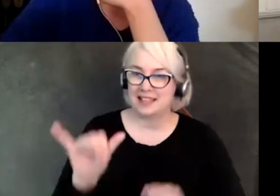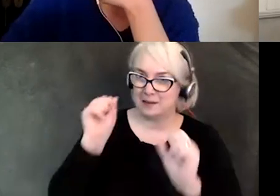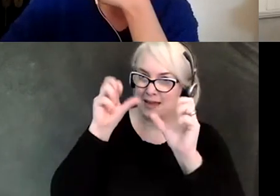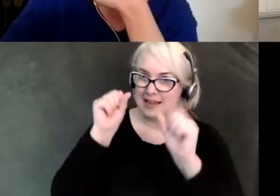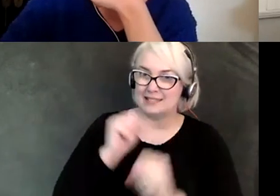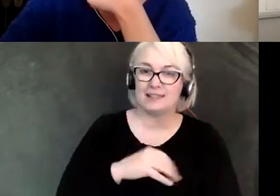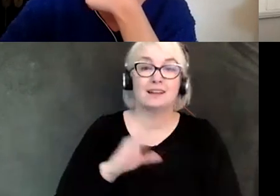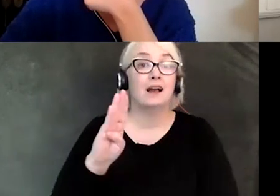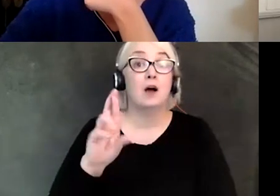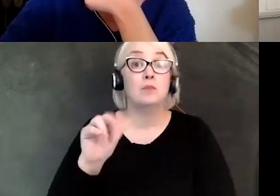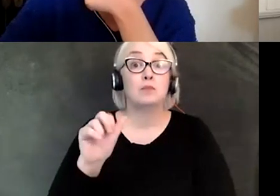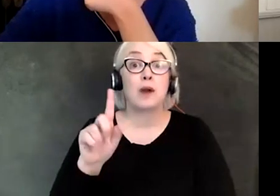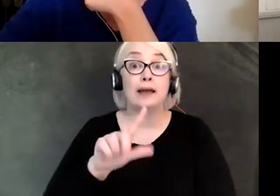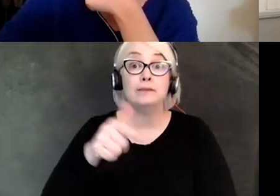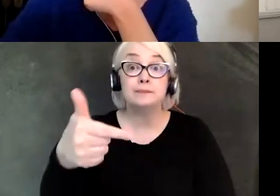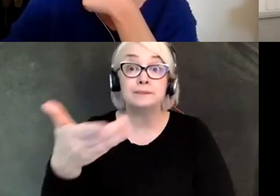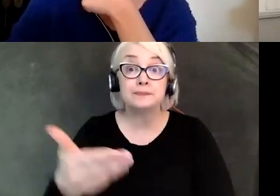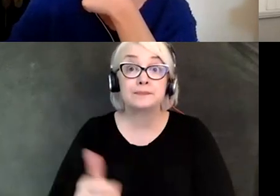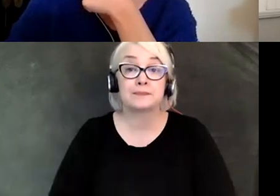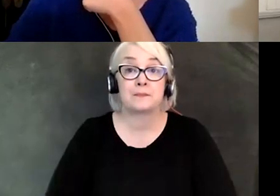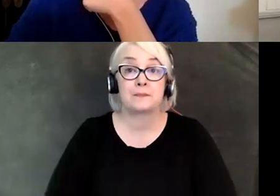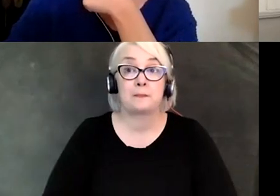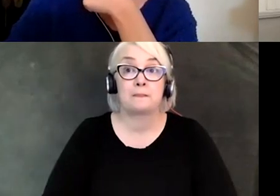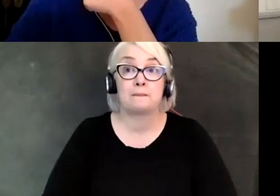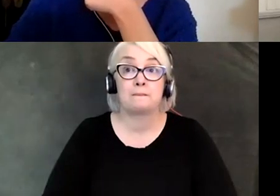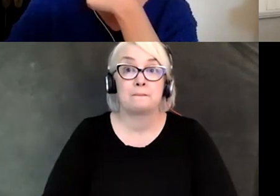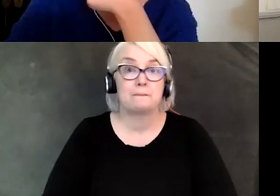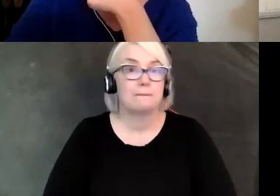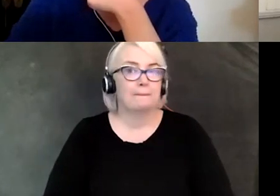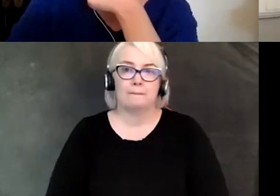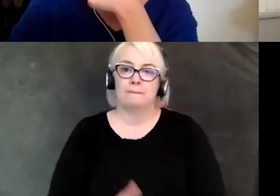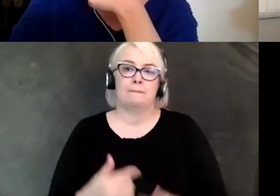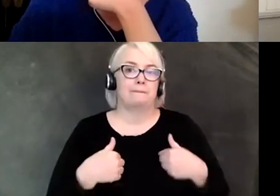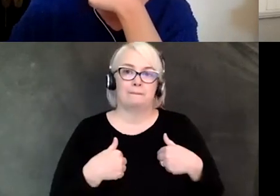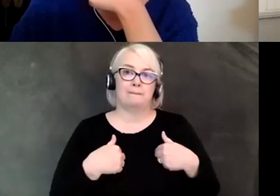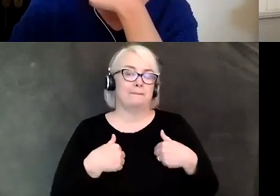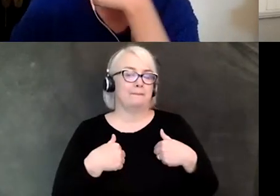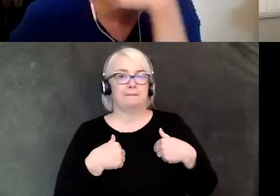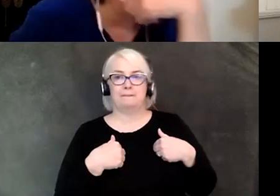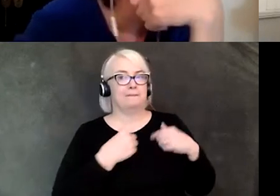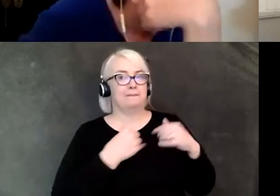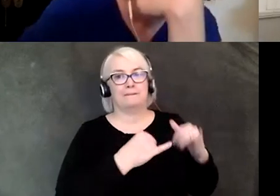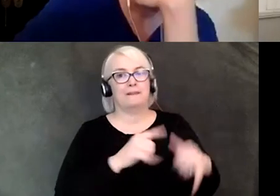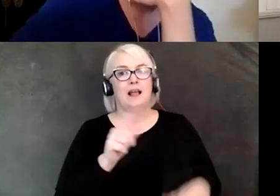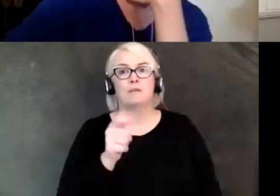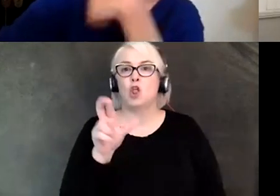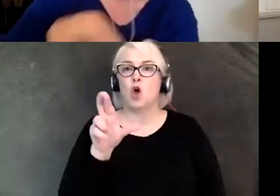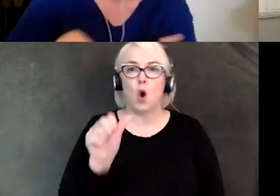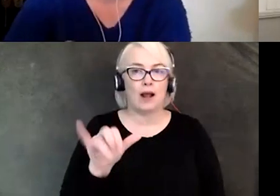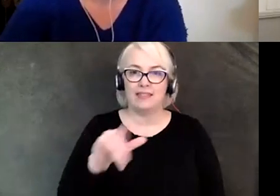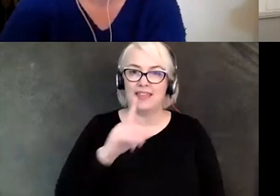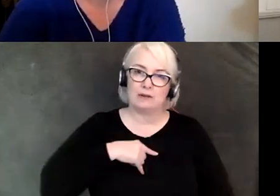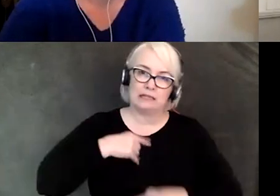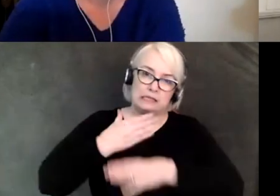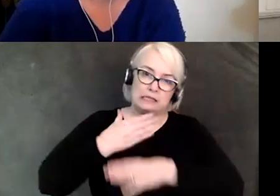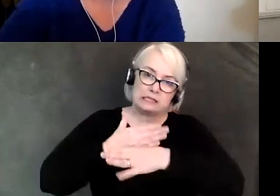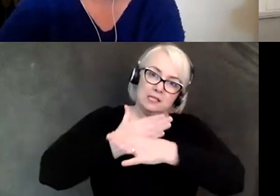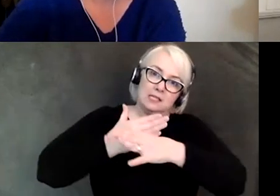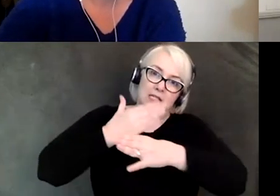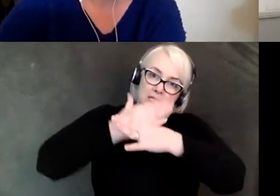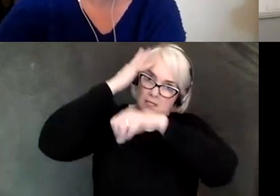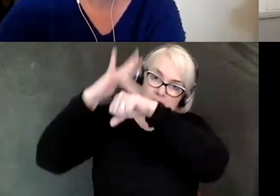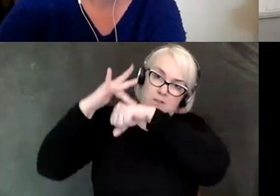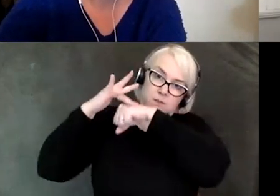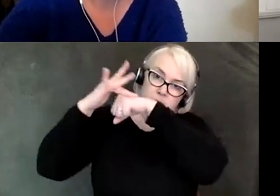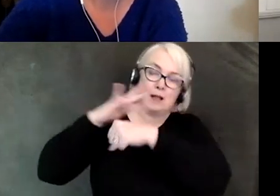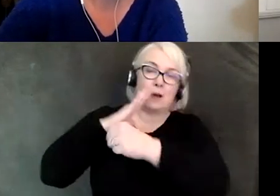Brad. Yeah. Yeah. I mean, I'm, I'm, I'm like Laura, like it, it absolutely haunts me. And I, and, and I go through like a hundred rounds and